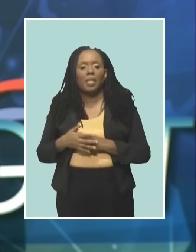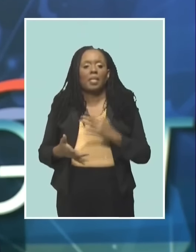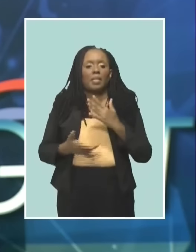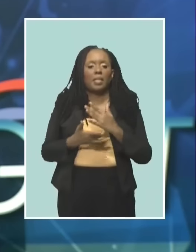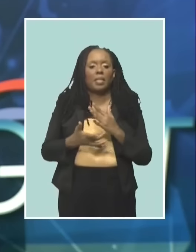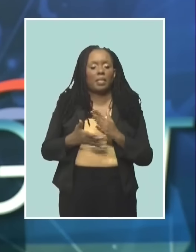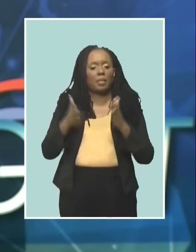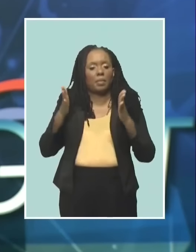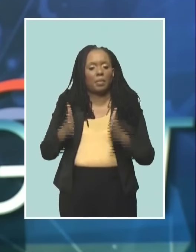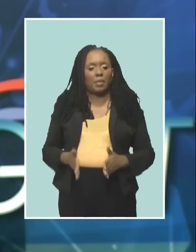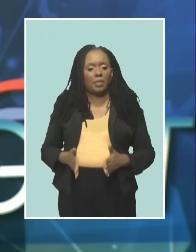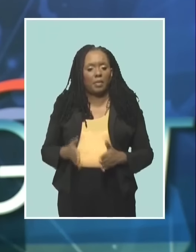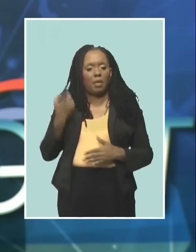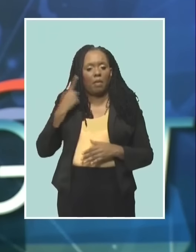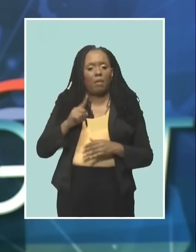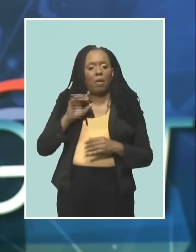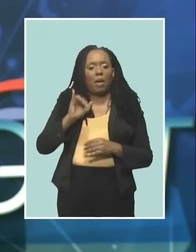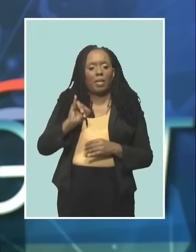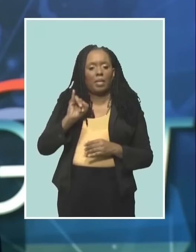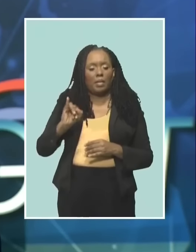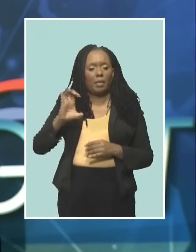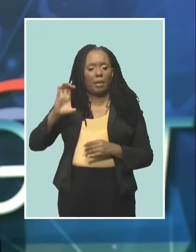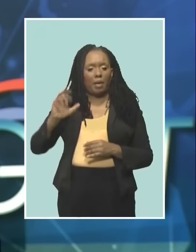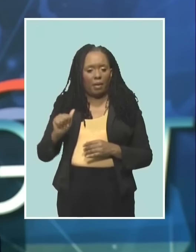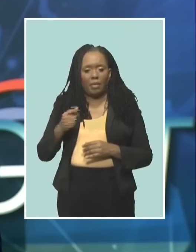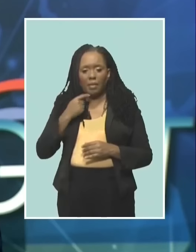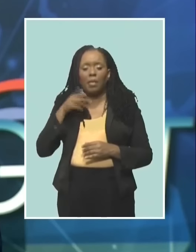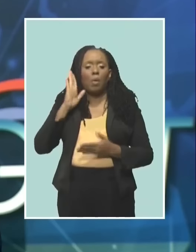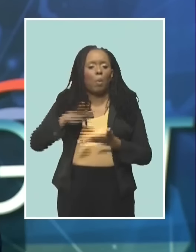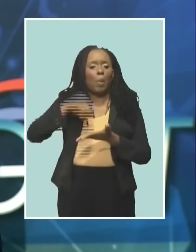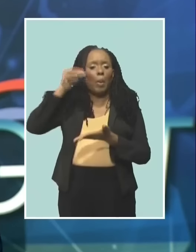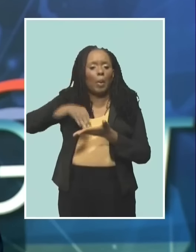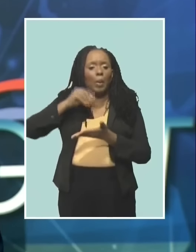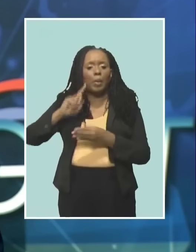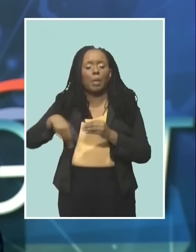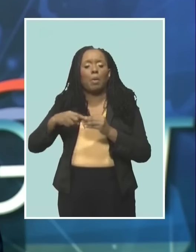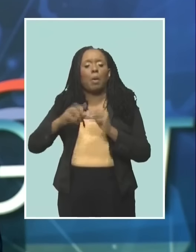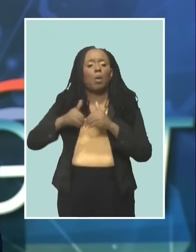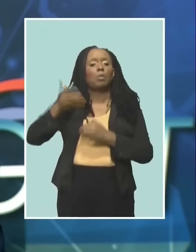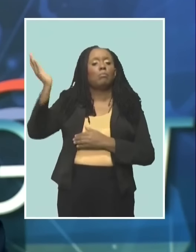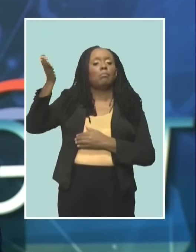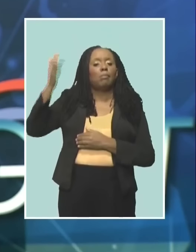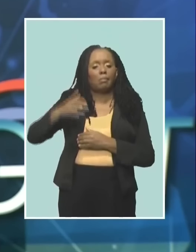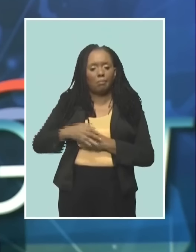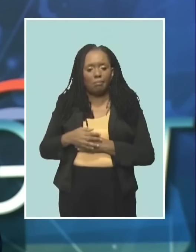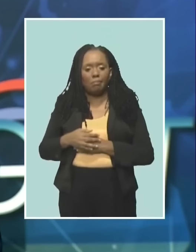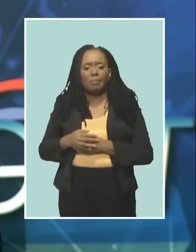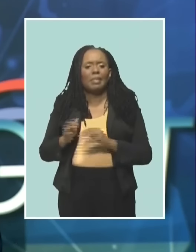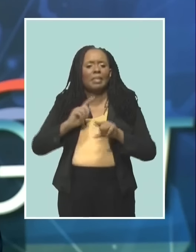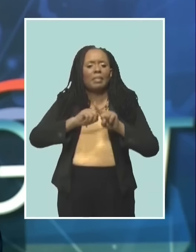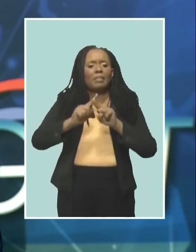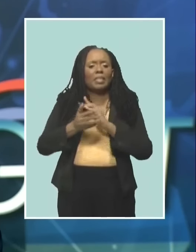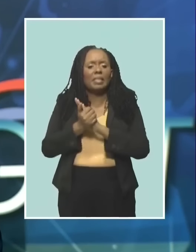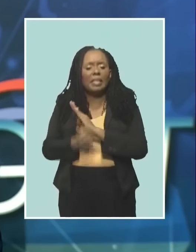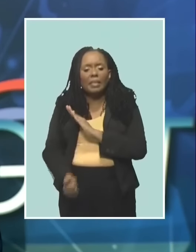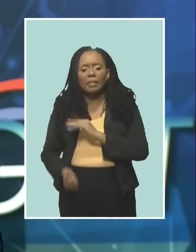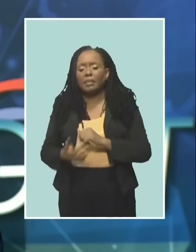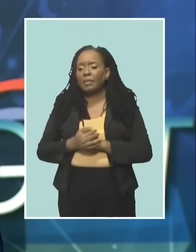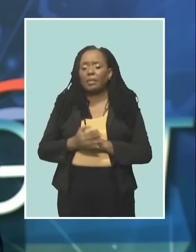ICA, Dr. Roxanne Waith, says the participants will learn presentation skills, etiquette, and who they should go to